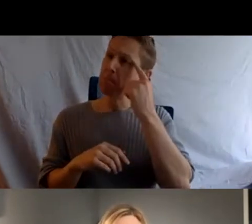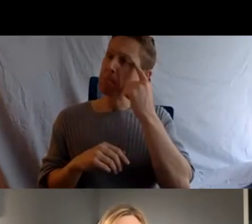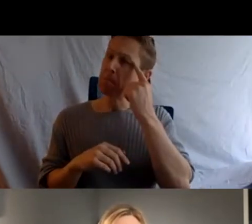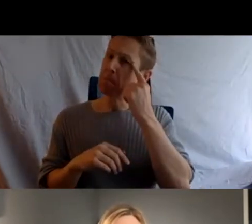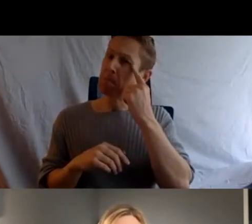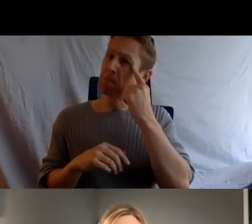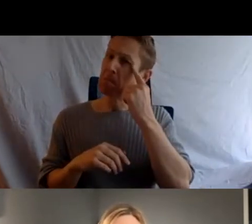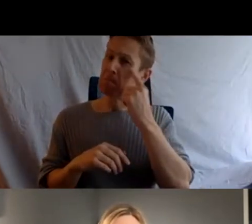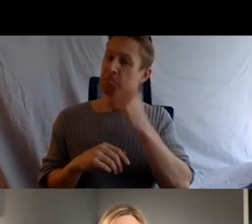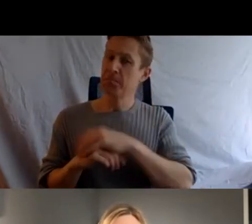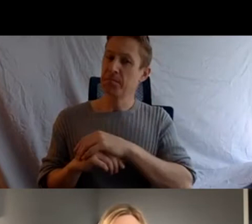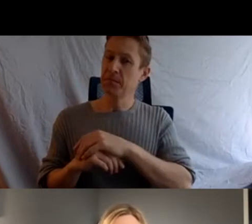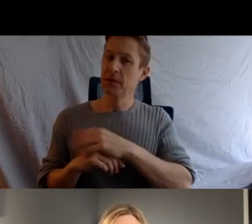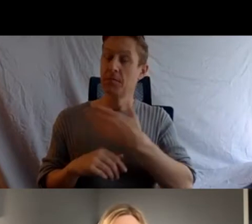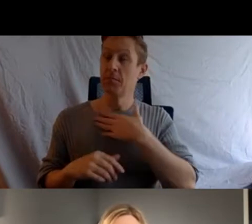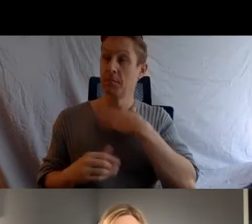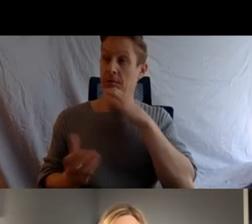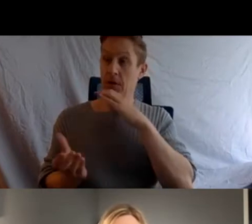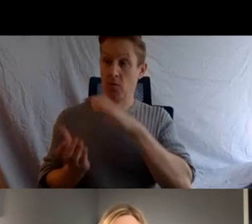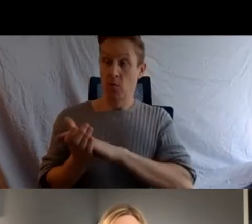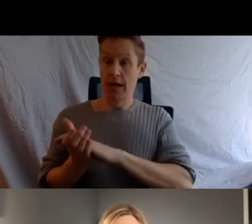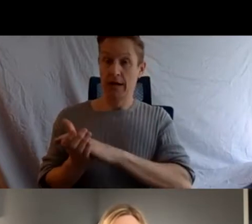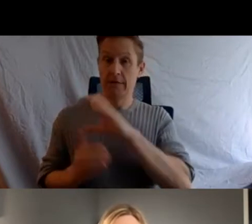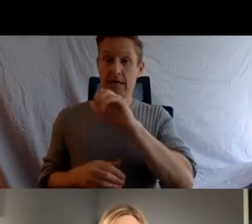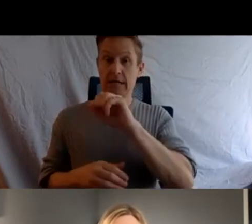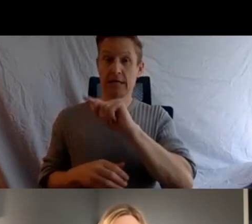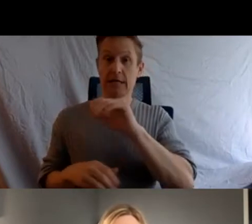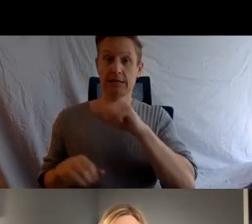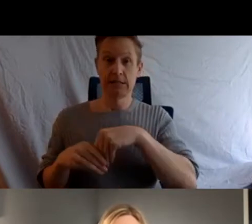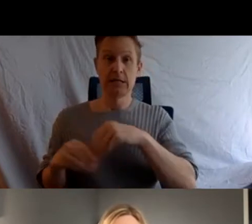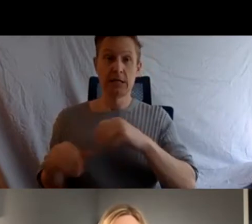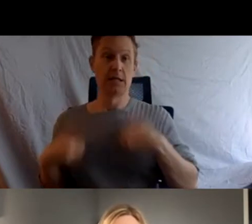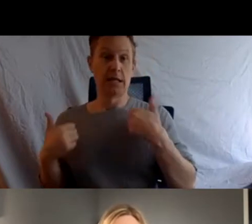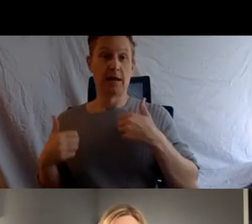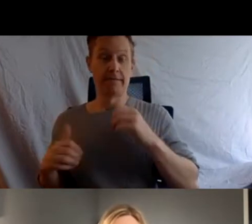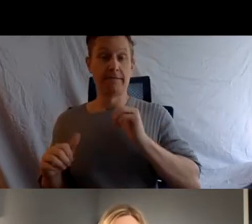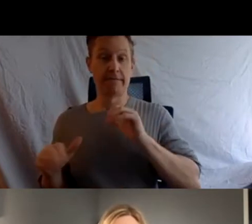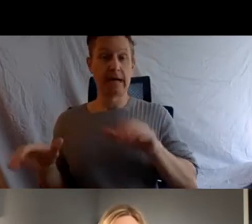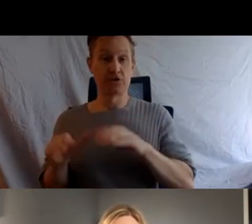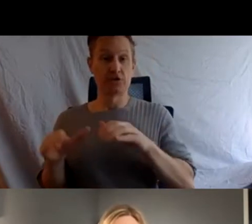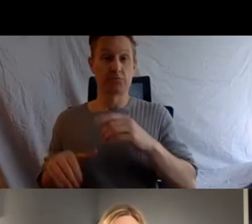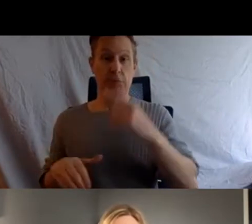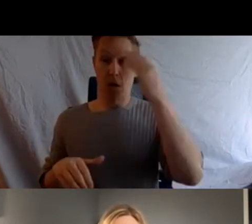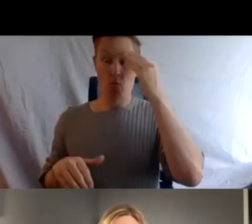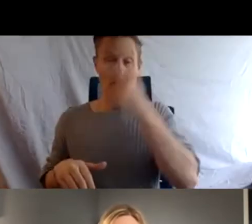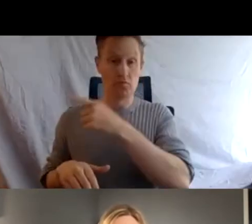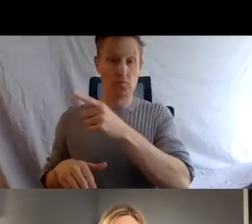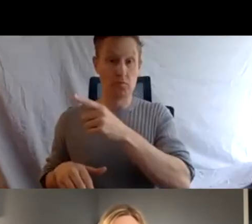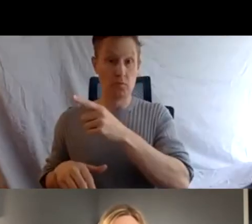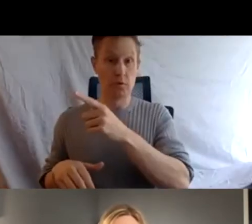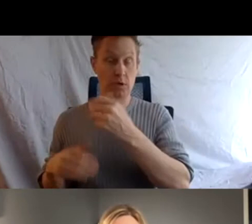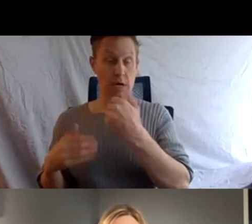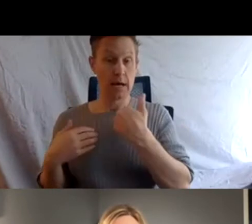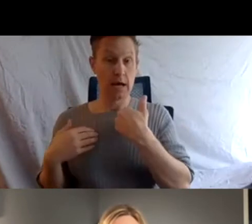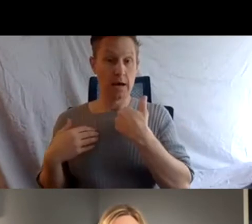there's certainly, my wife casts in live action, and I know in live action they're doing a